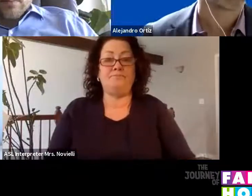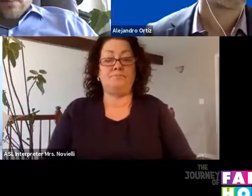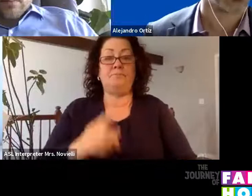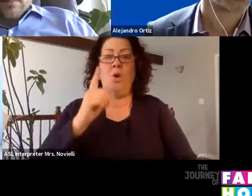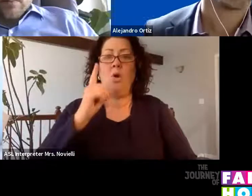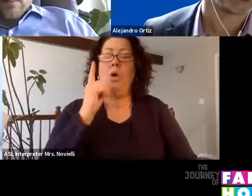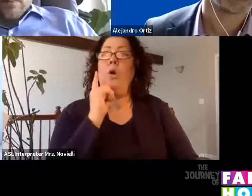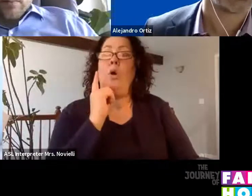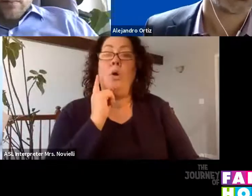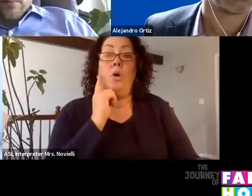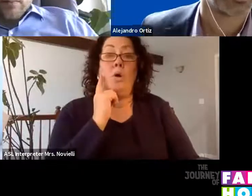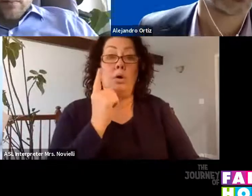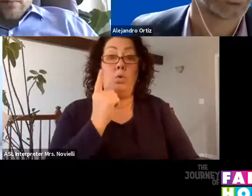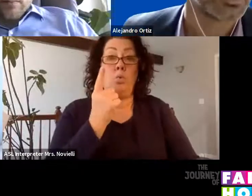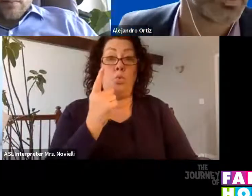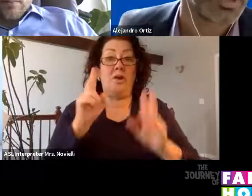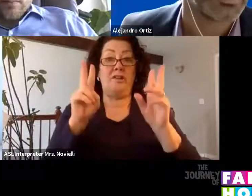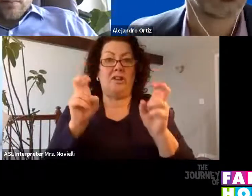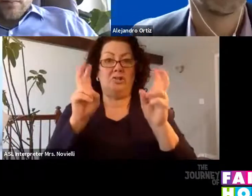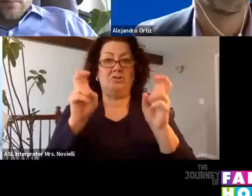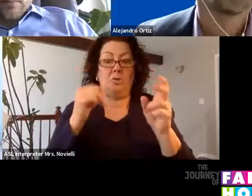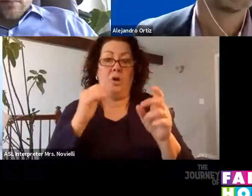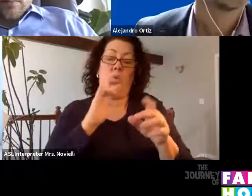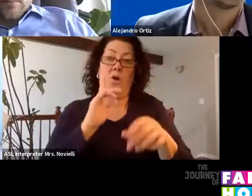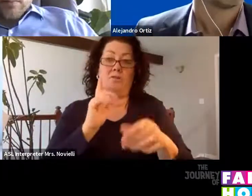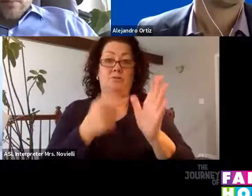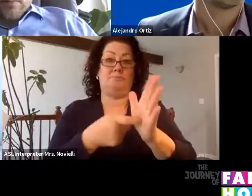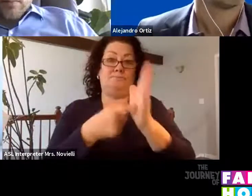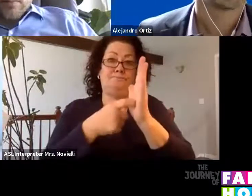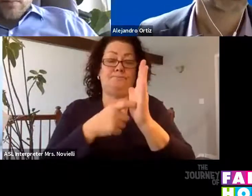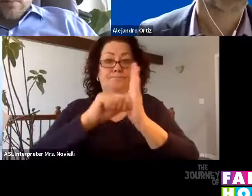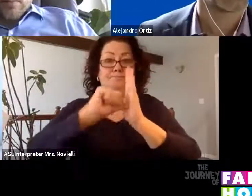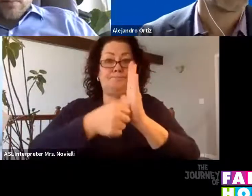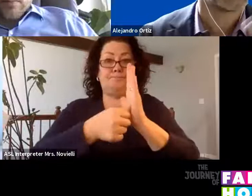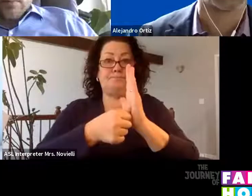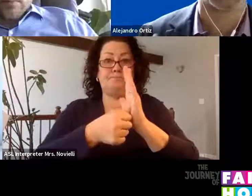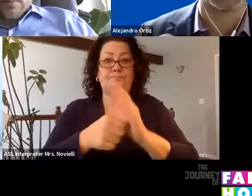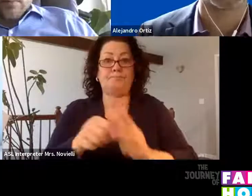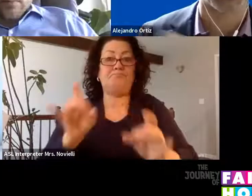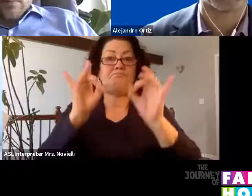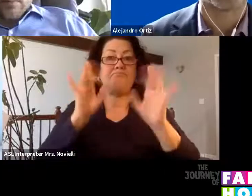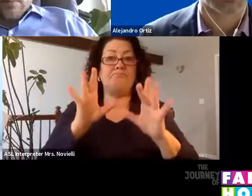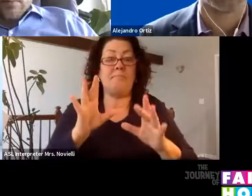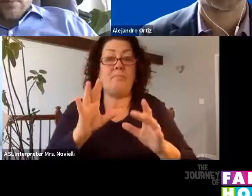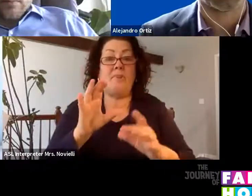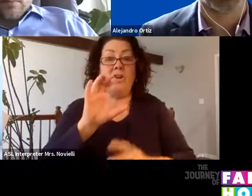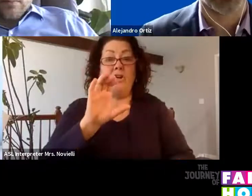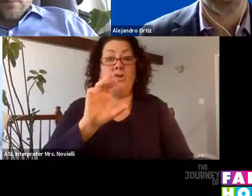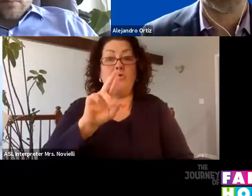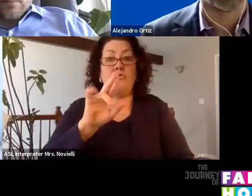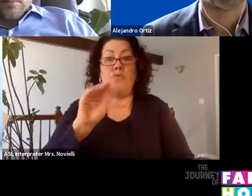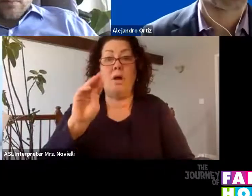I've been working primarily on at the racial justice program at the ACLU is the scourge of so-called crime-free